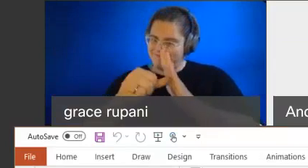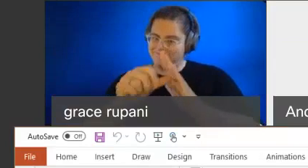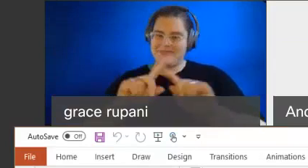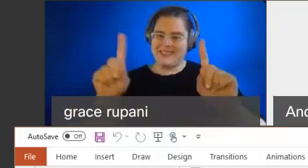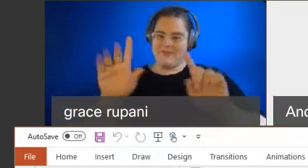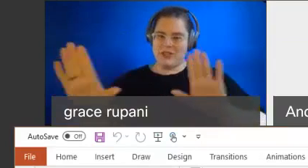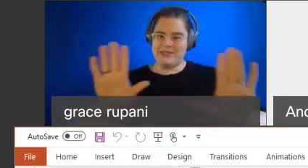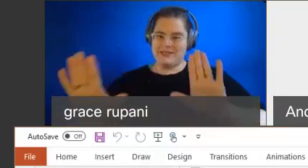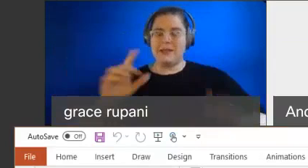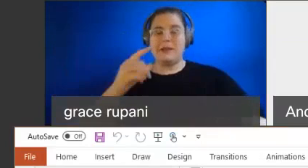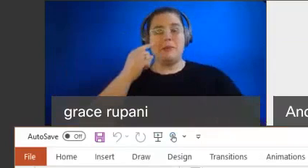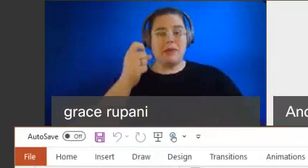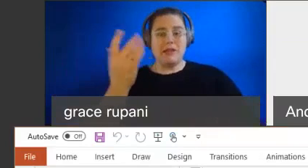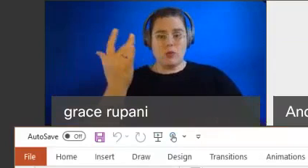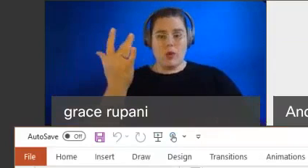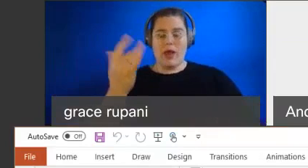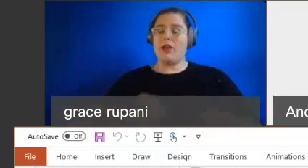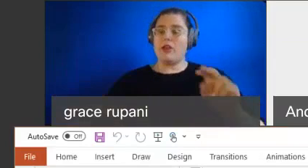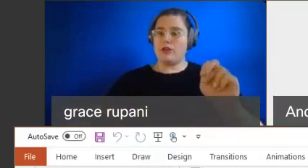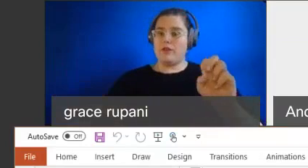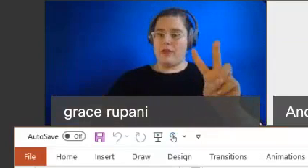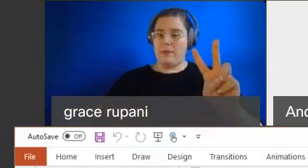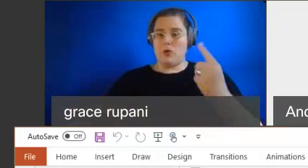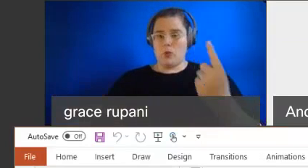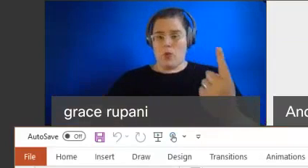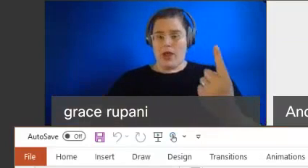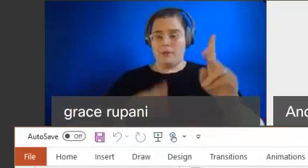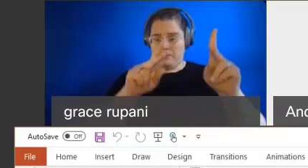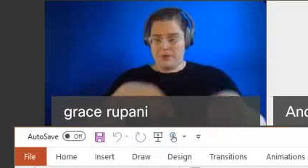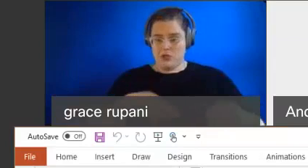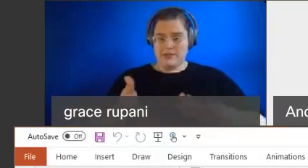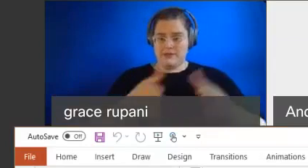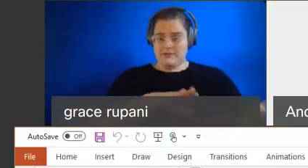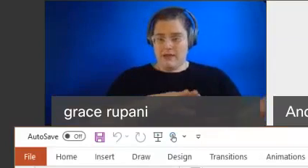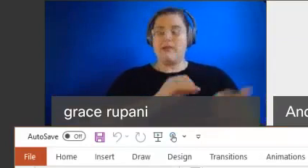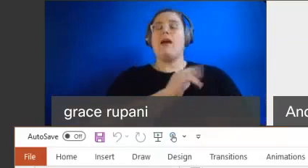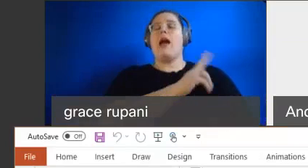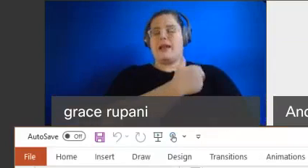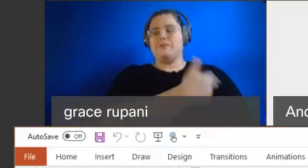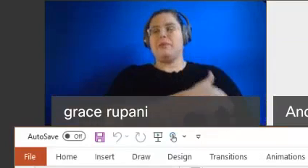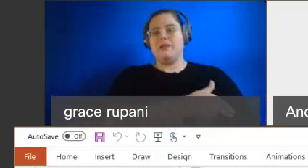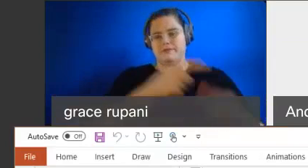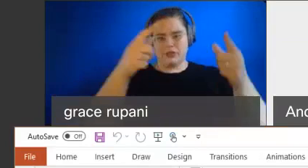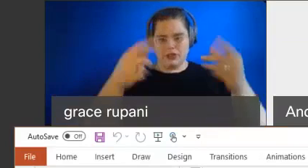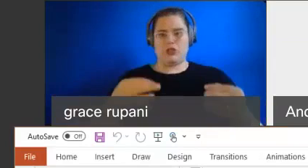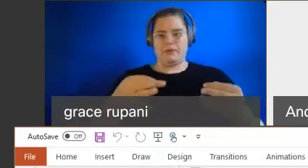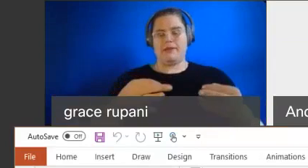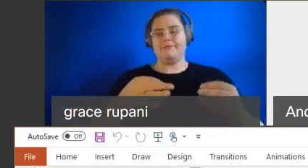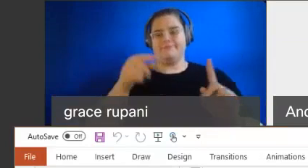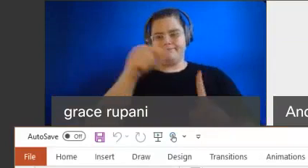November who died, the hospital had determined the cause of death as COVID. And